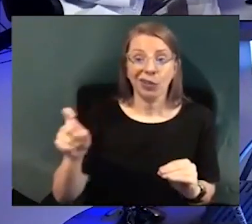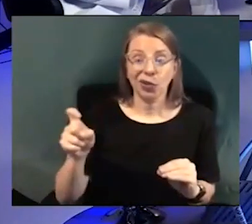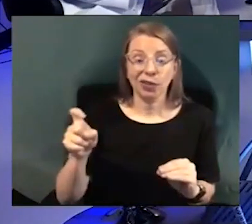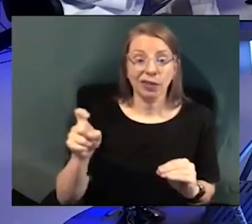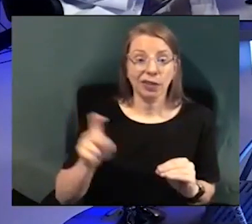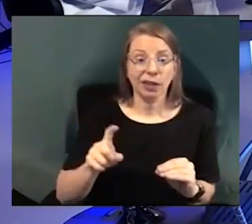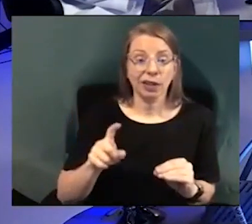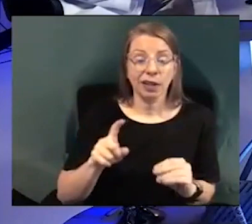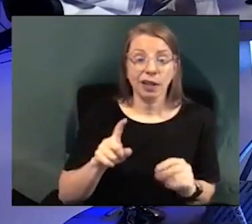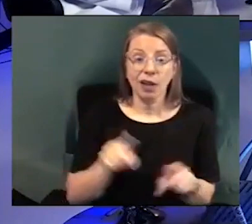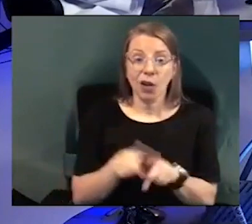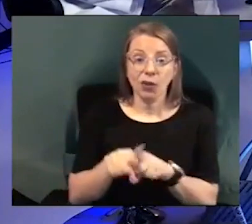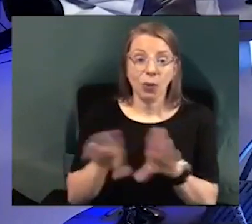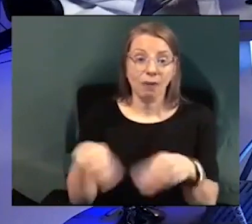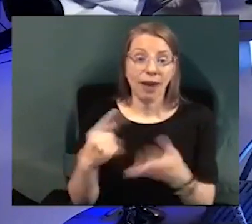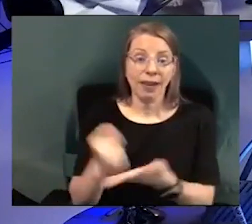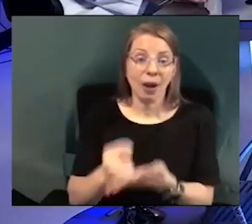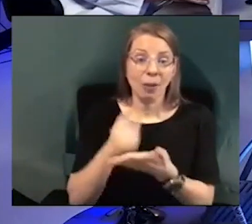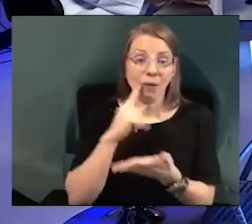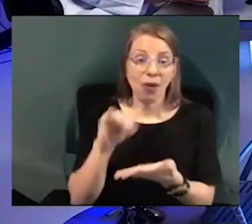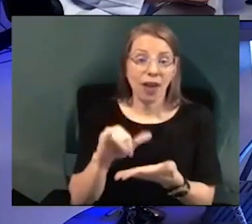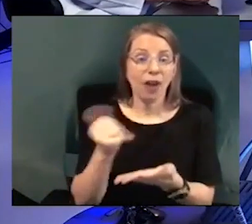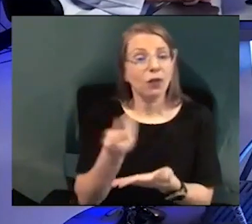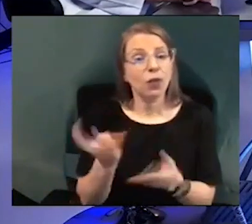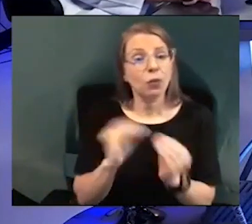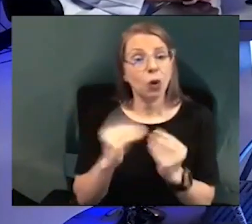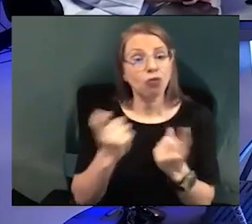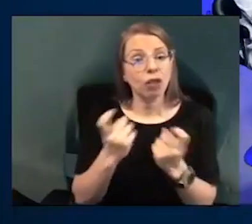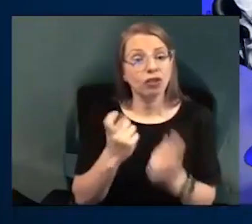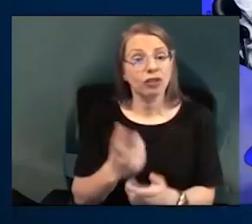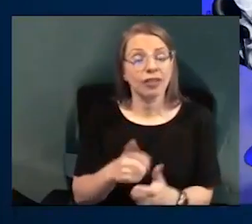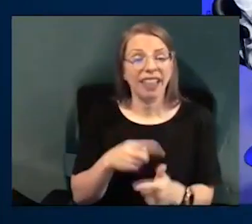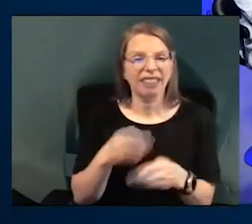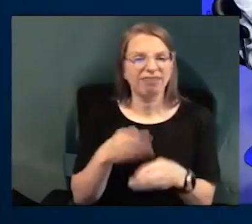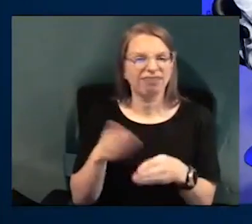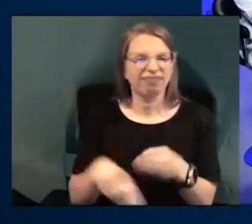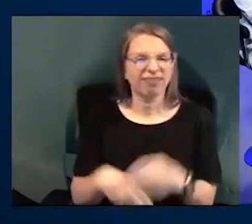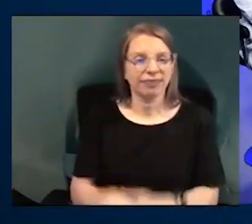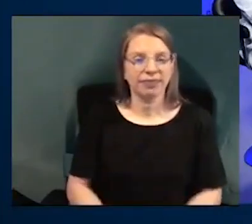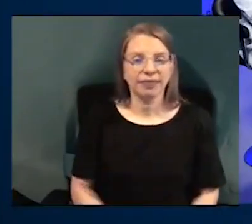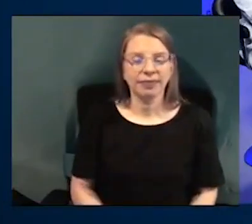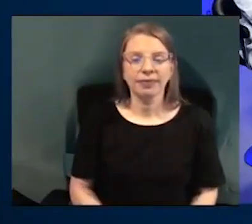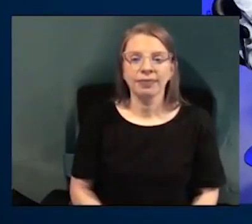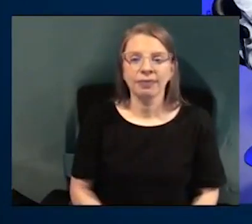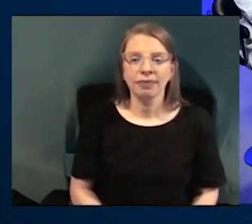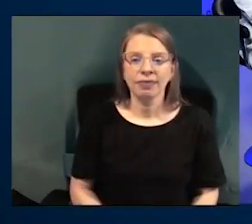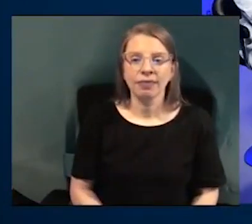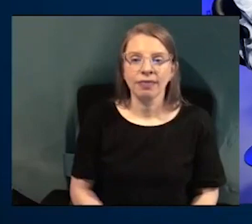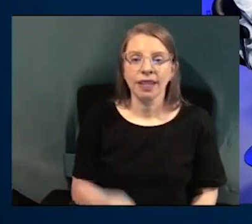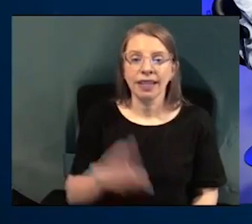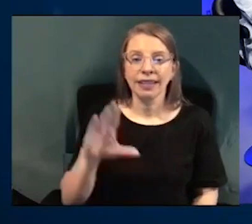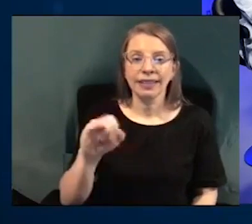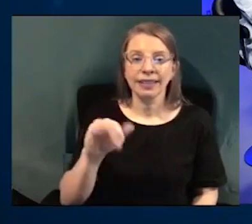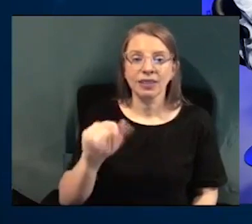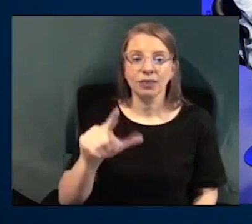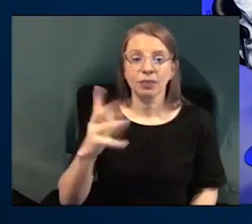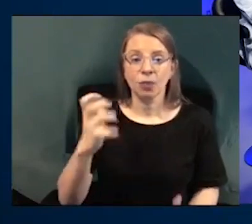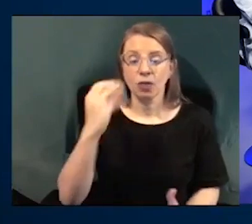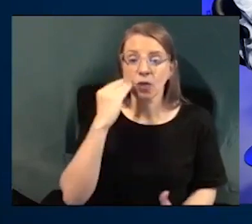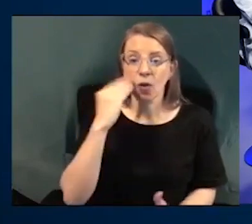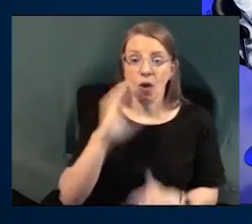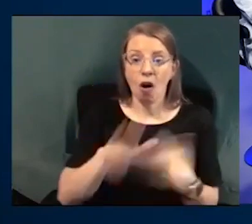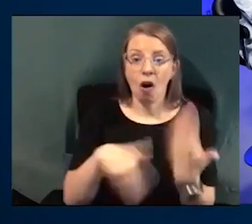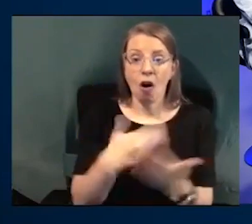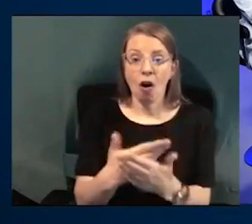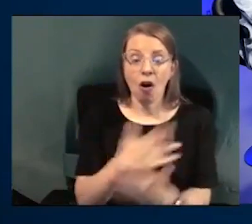that. All right, couple more questions. We're going to be done. Okay, Susan wants to know, do all hospitals have financial counseling teams